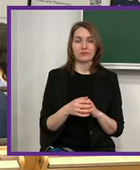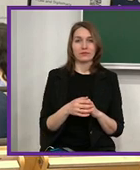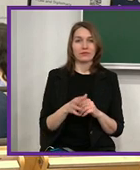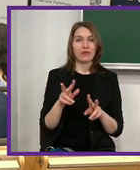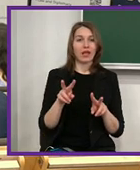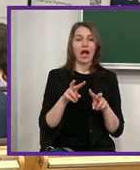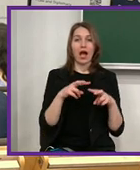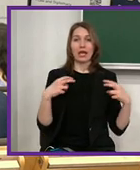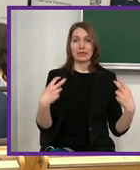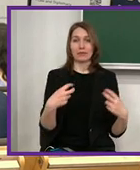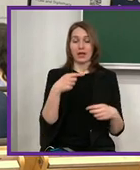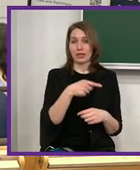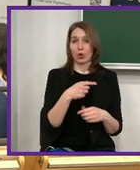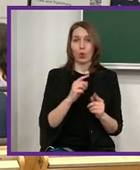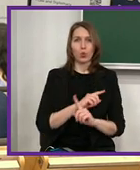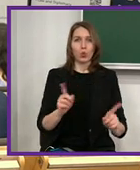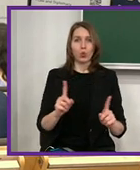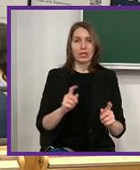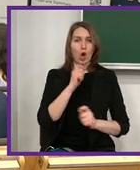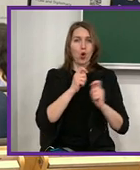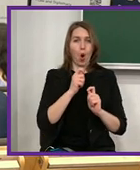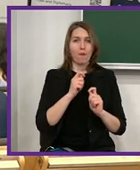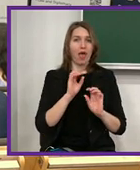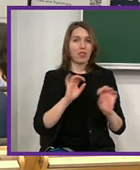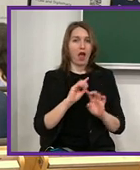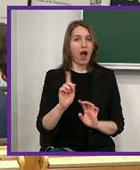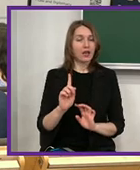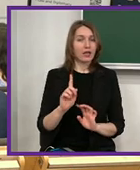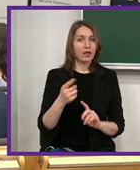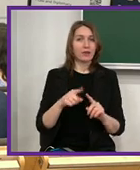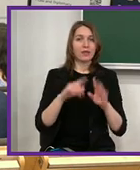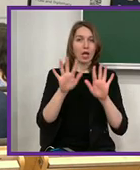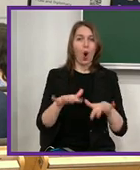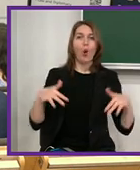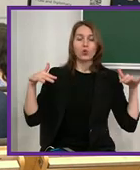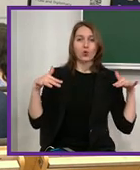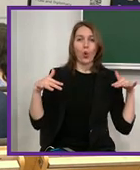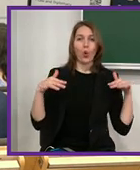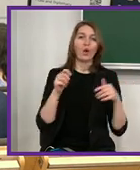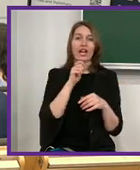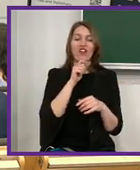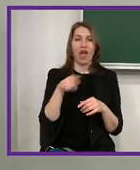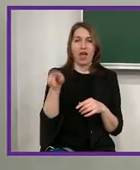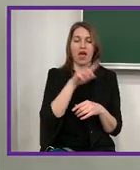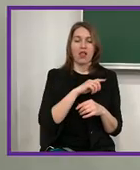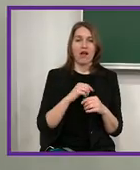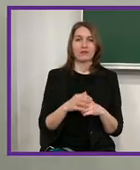perhaps panelists. Just one very quick on the issue of different consultancies that are popping out of